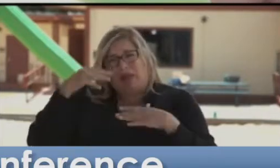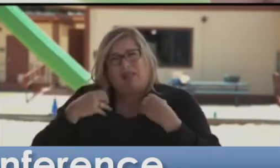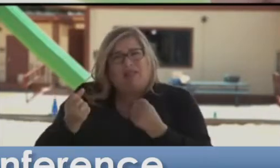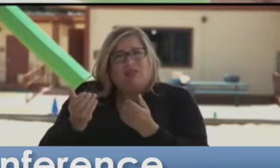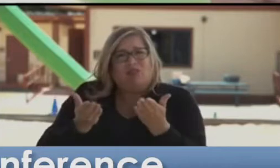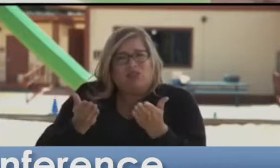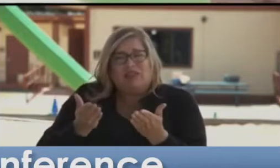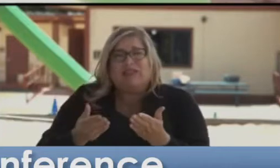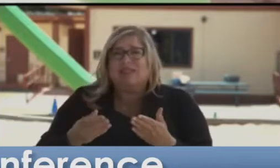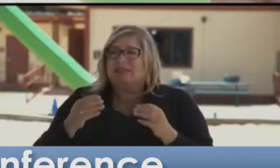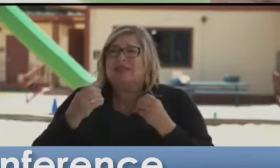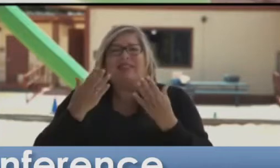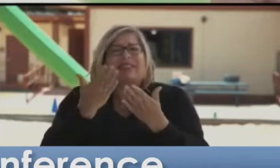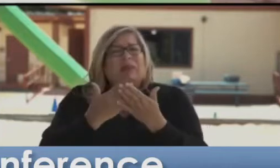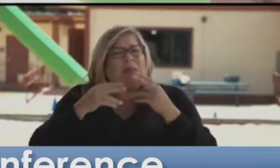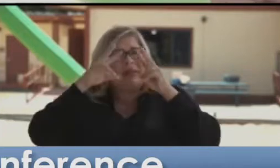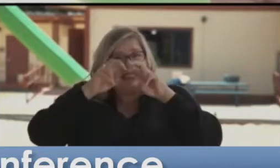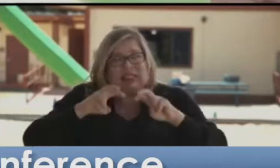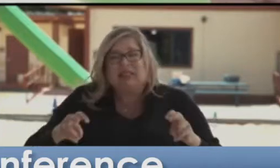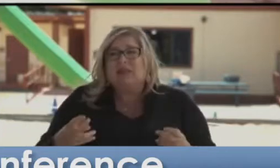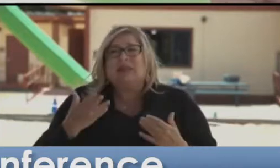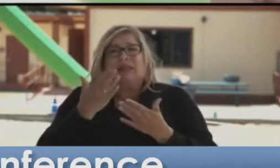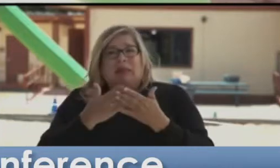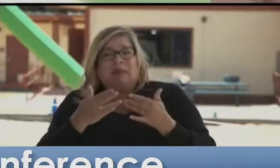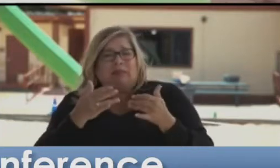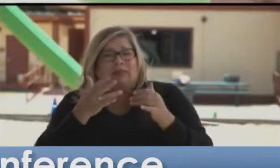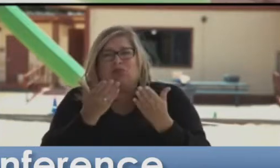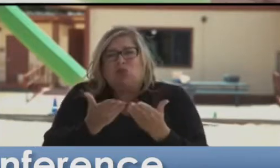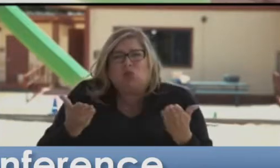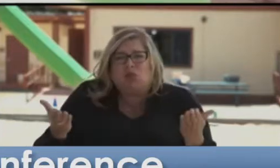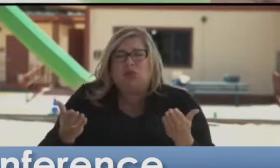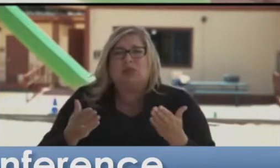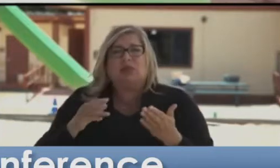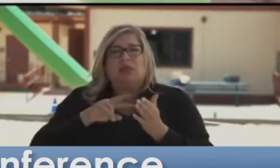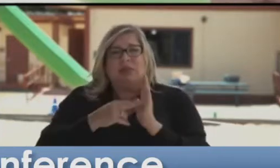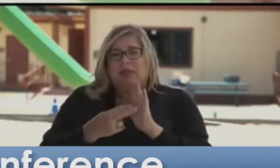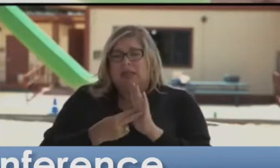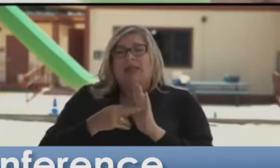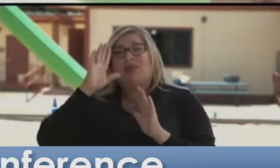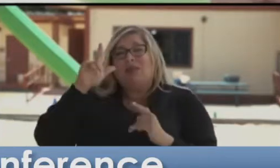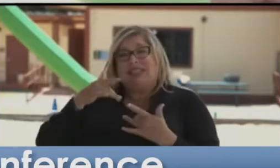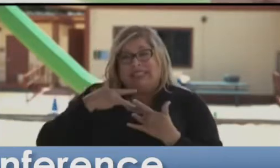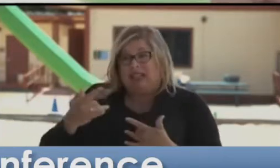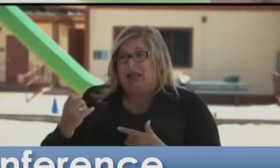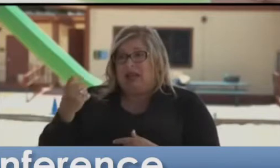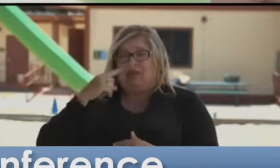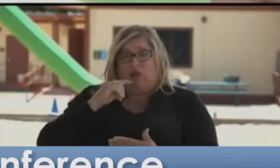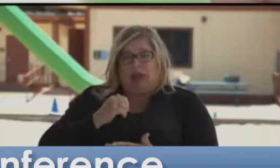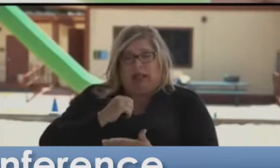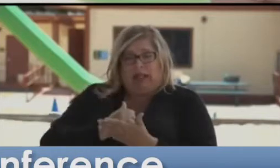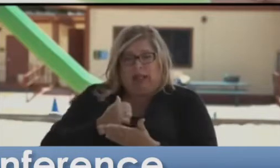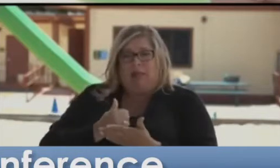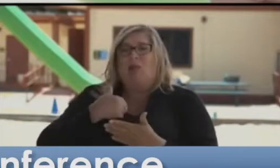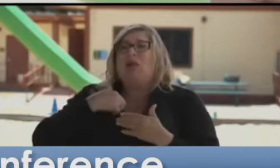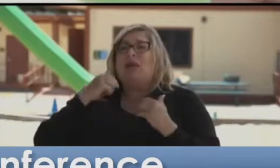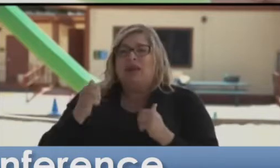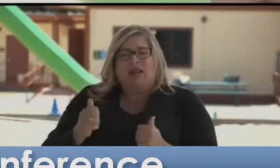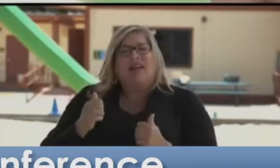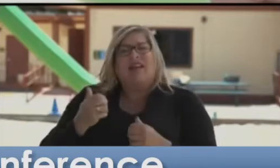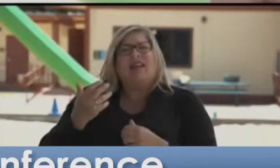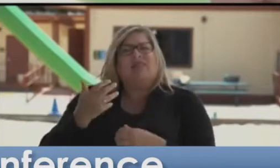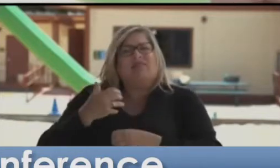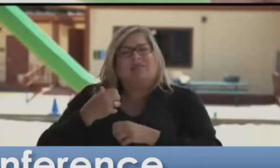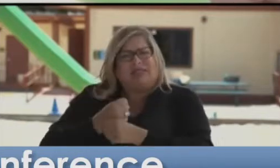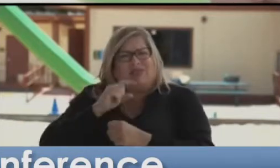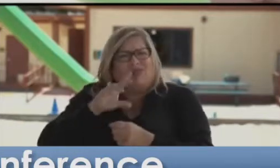get through the little bumps in the road, normalizing the ask for help, the reach out in those services, but not forgetting that